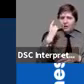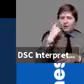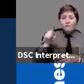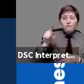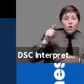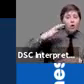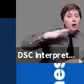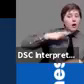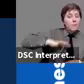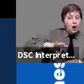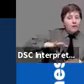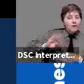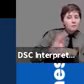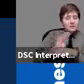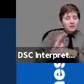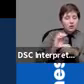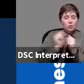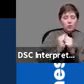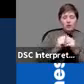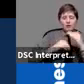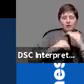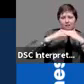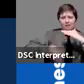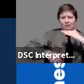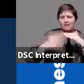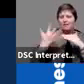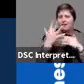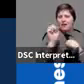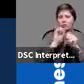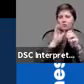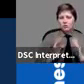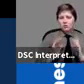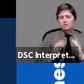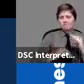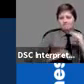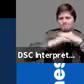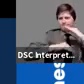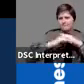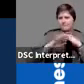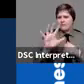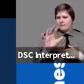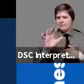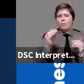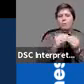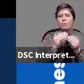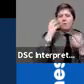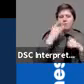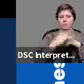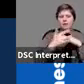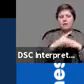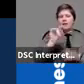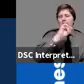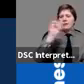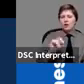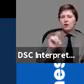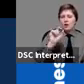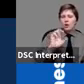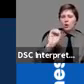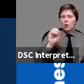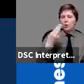for-profit businesses with 5 or fewer employees. You can get more information on that program at